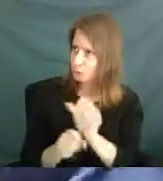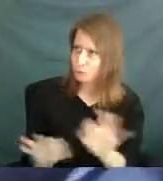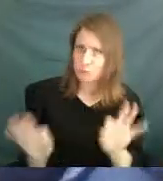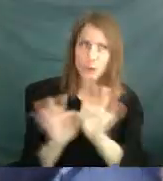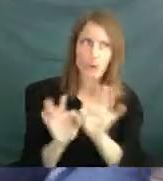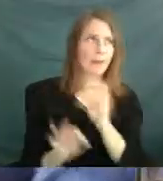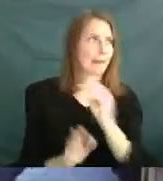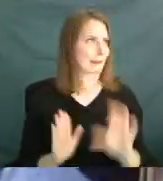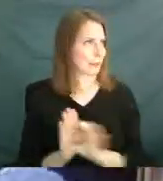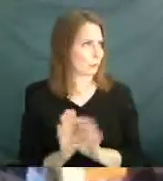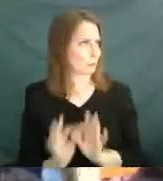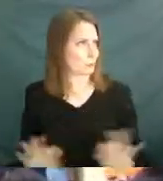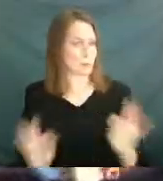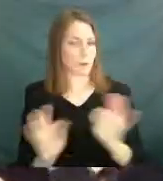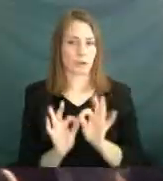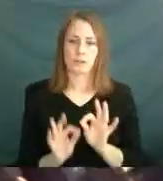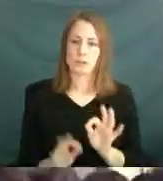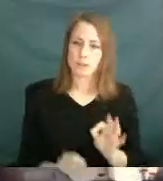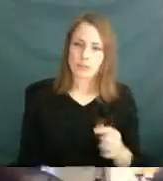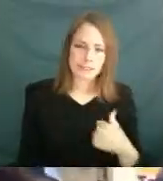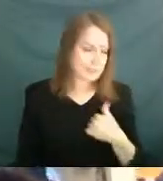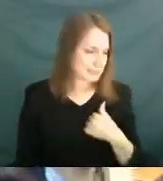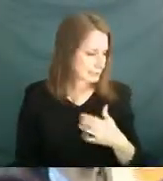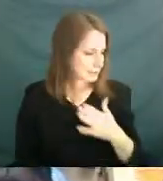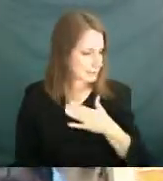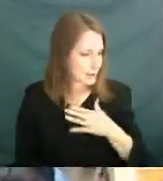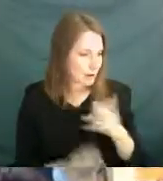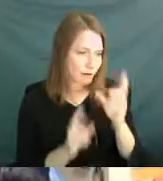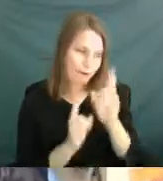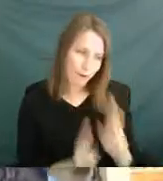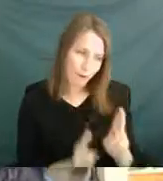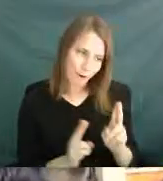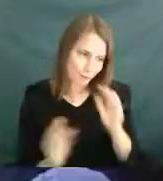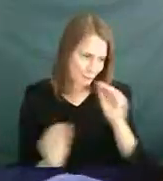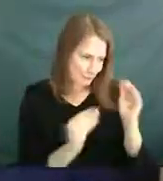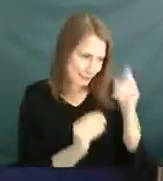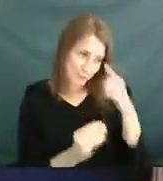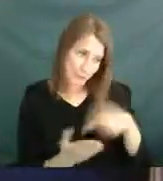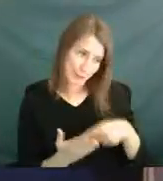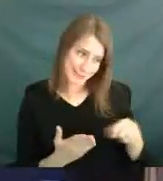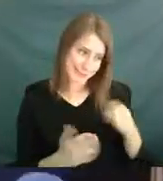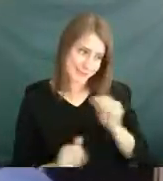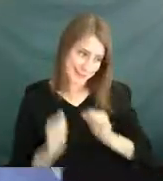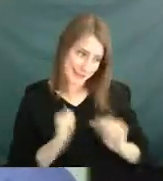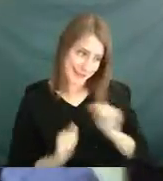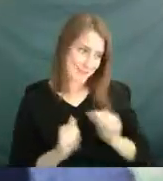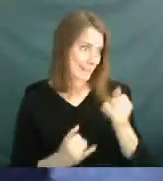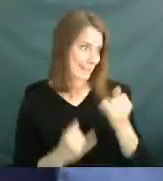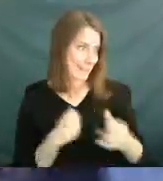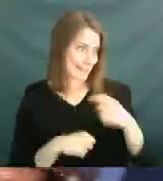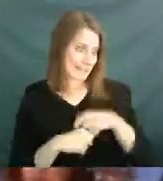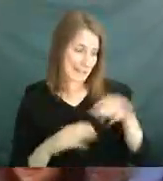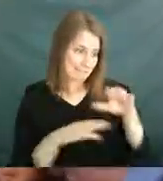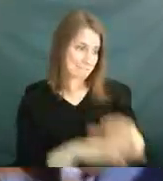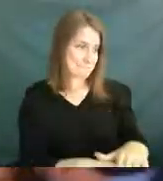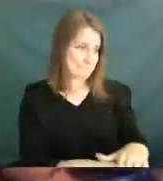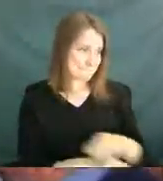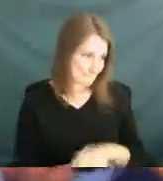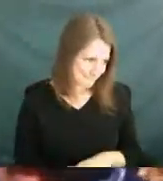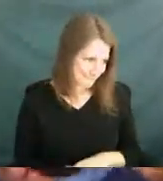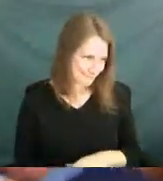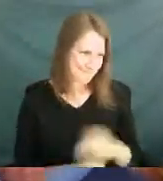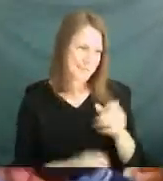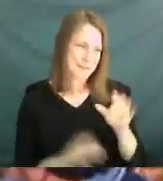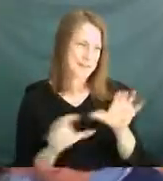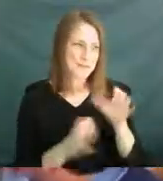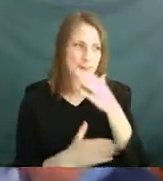an honor to be your teacher for this play. So for the last time, put your hands together, let's do